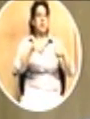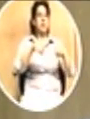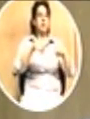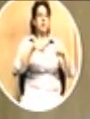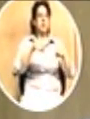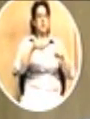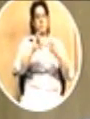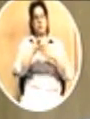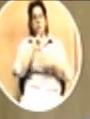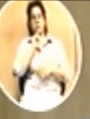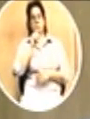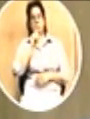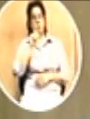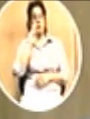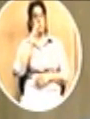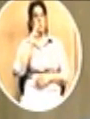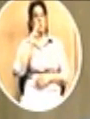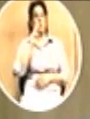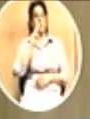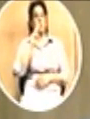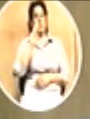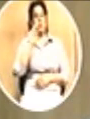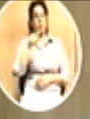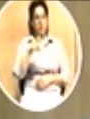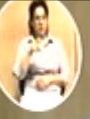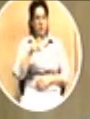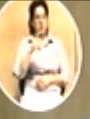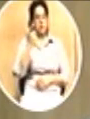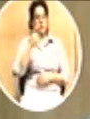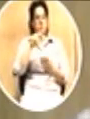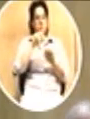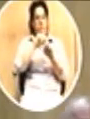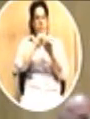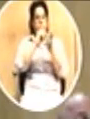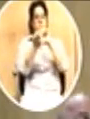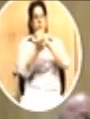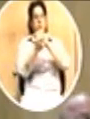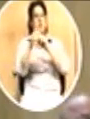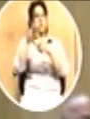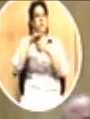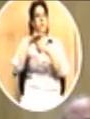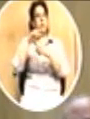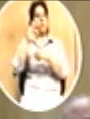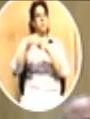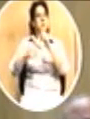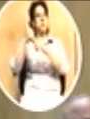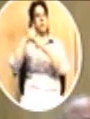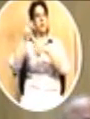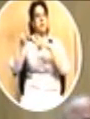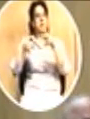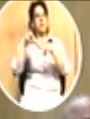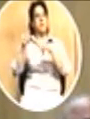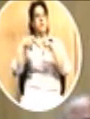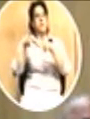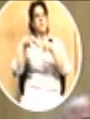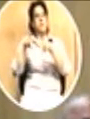really would overturn the vote of the majority of the people.